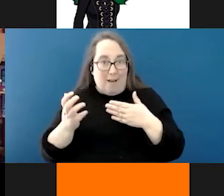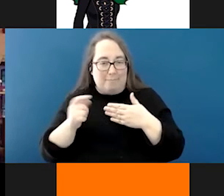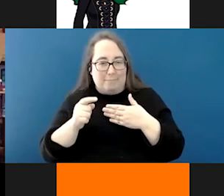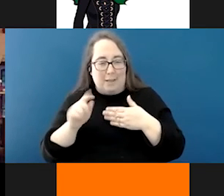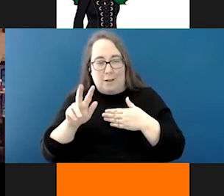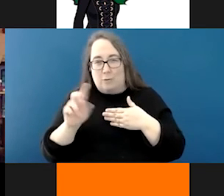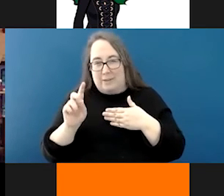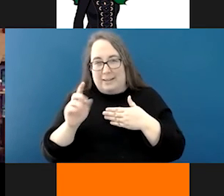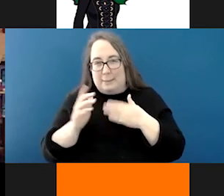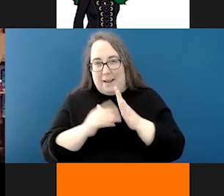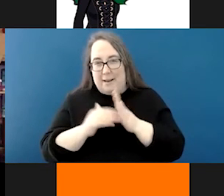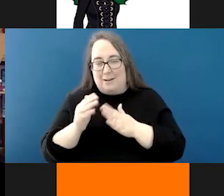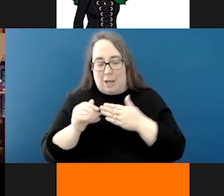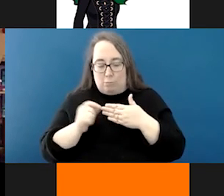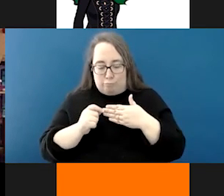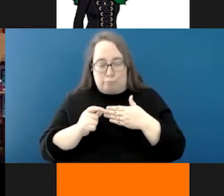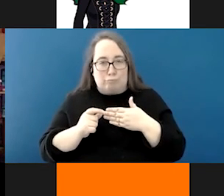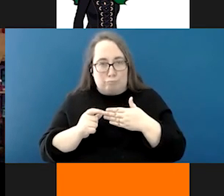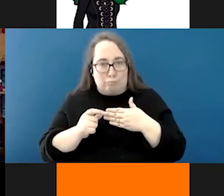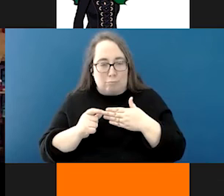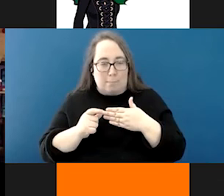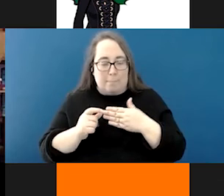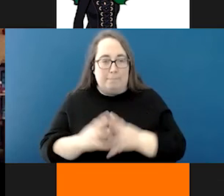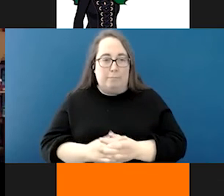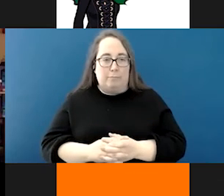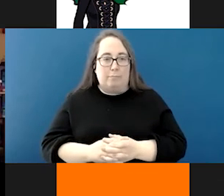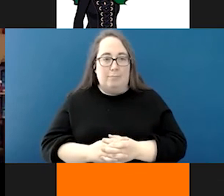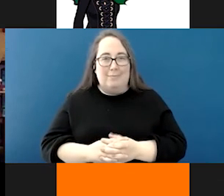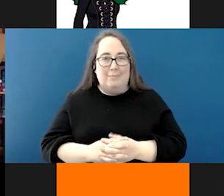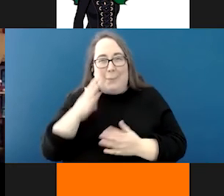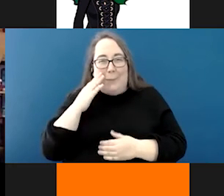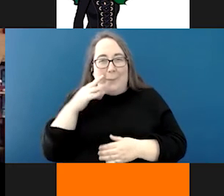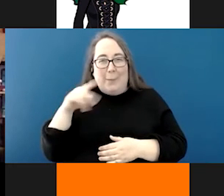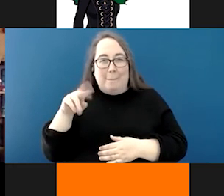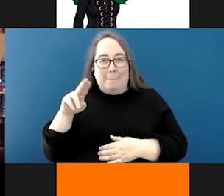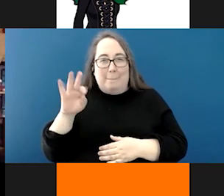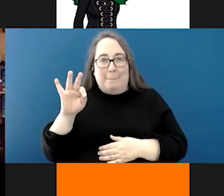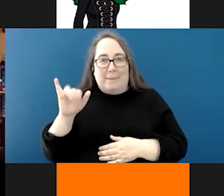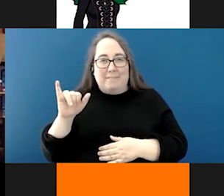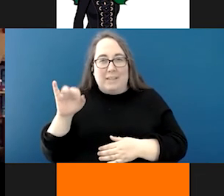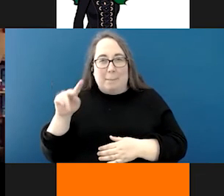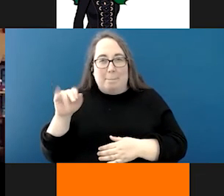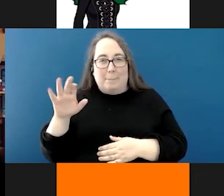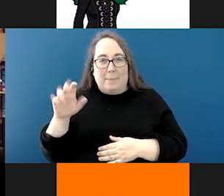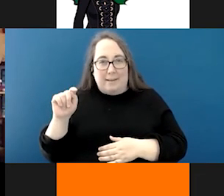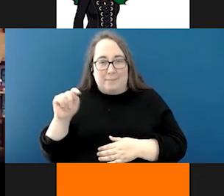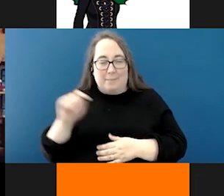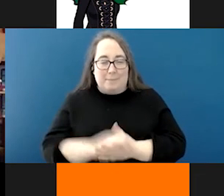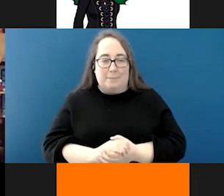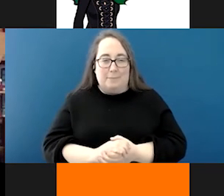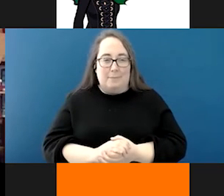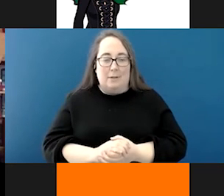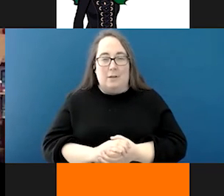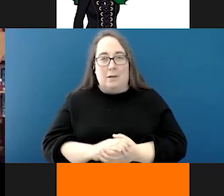paint can give you what you call the puffy paint effect. So you can do, you know, lines